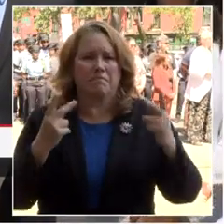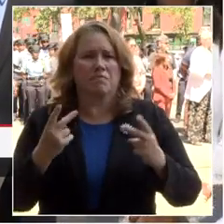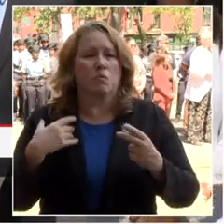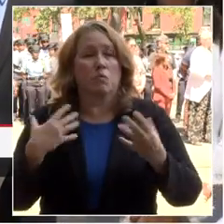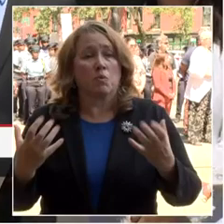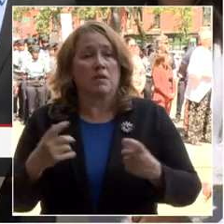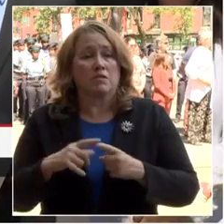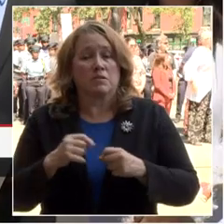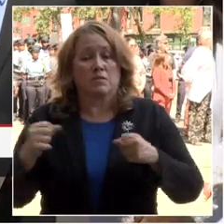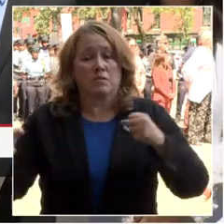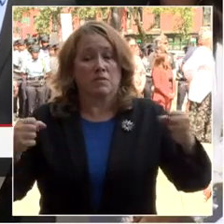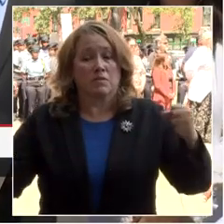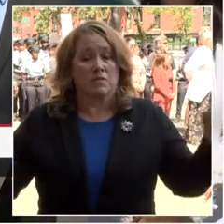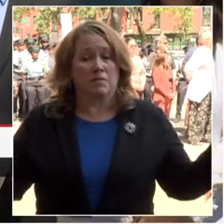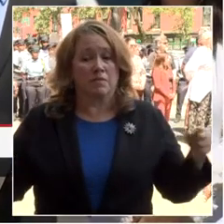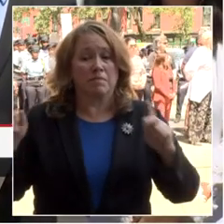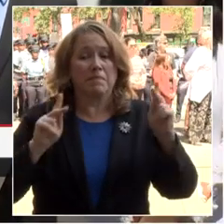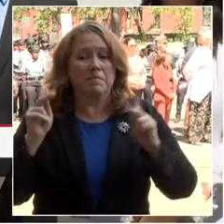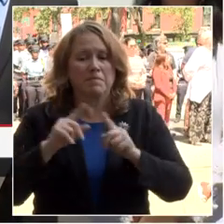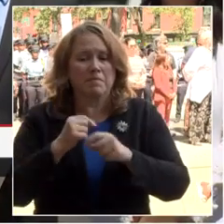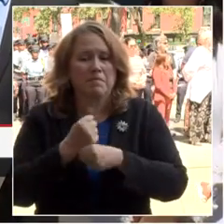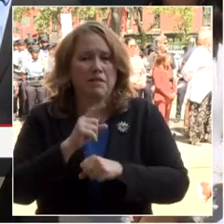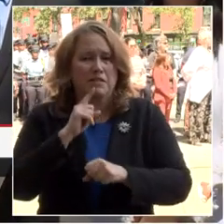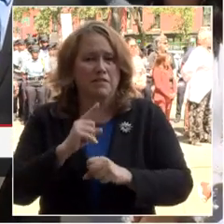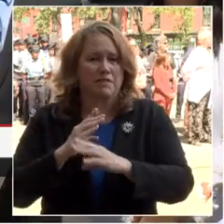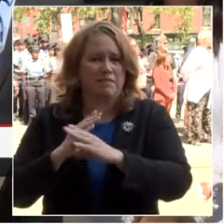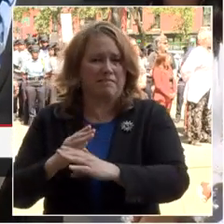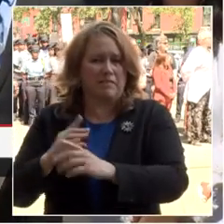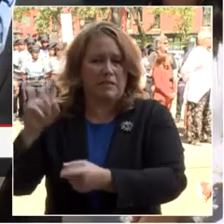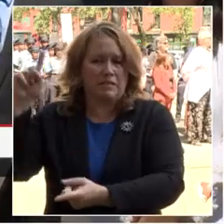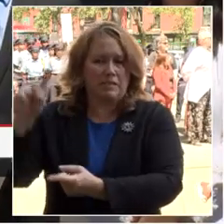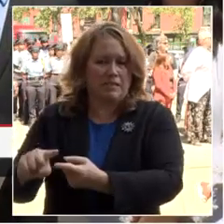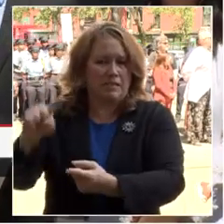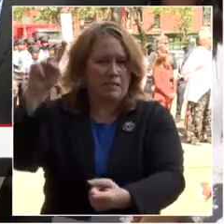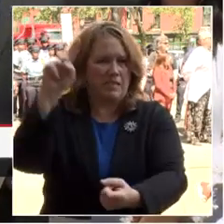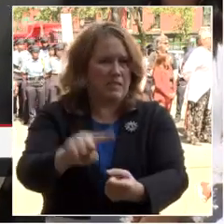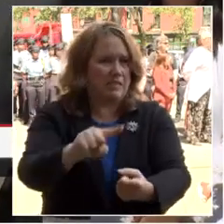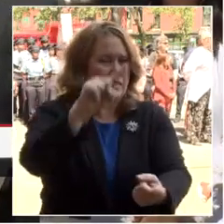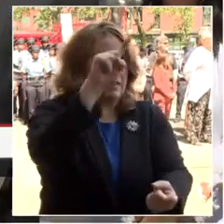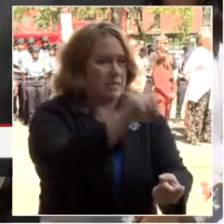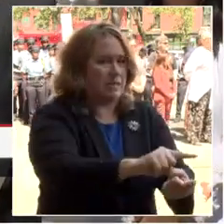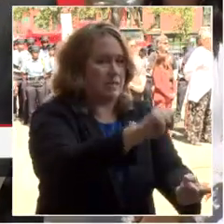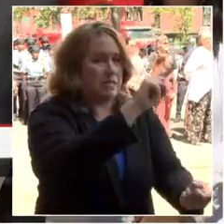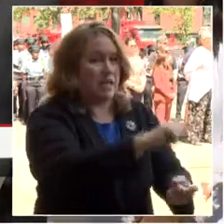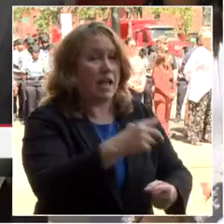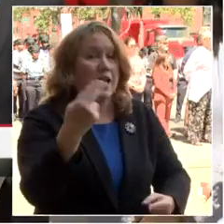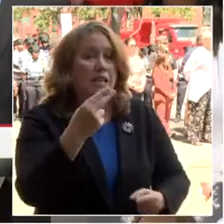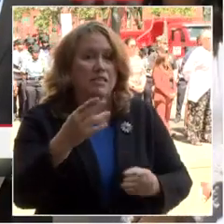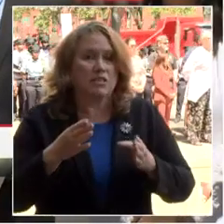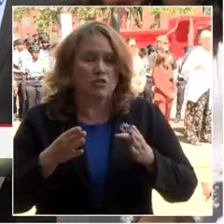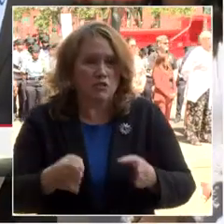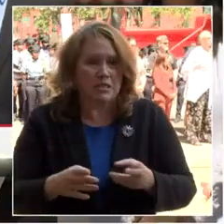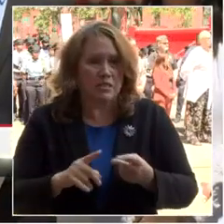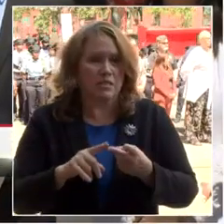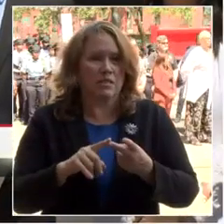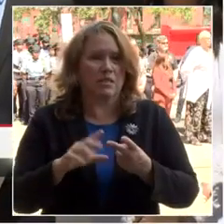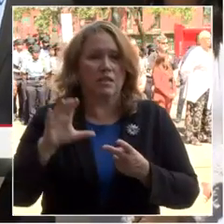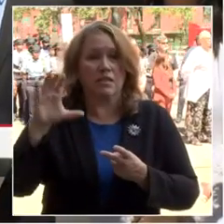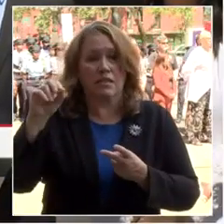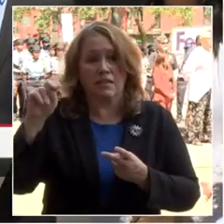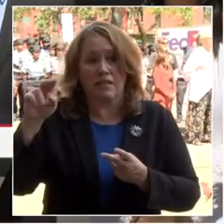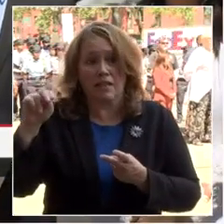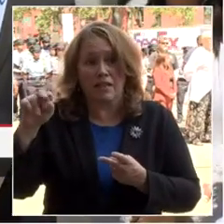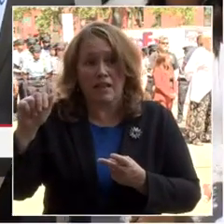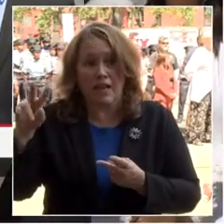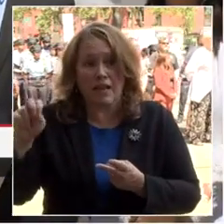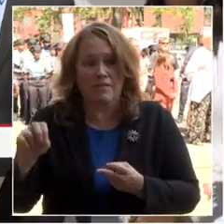a significant number of nightlife venues, namely the H Street corridor, Connecticut Avenue corridor, and right